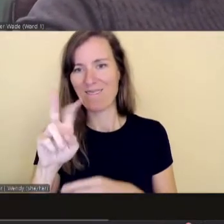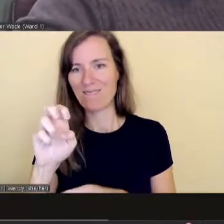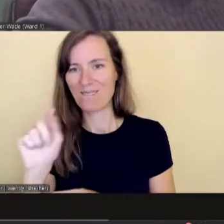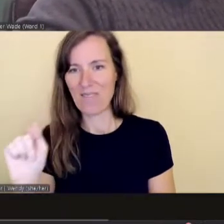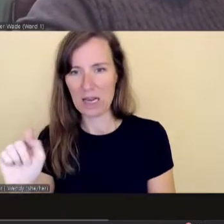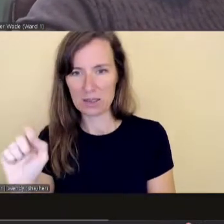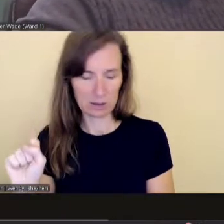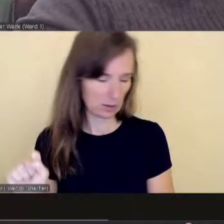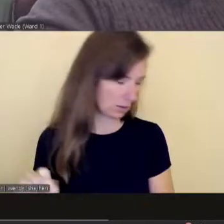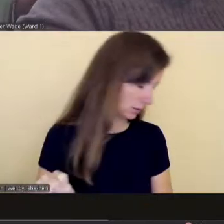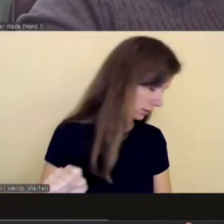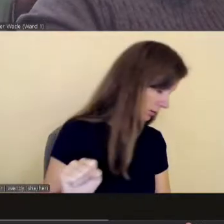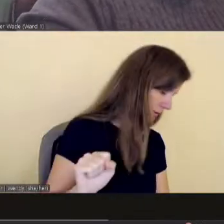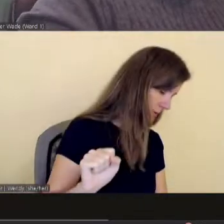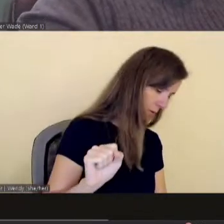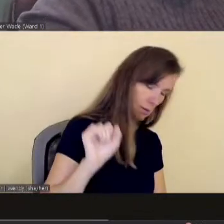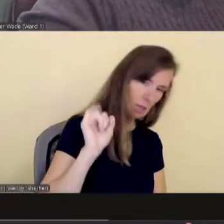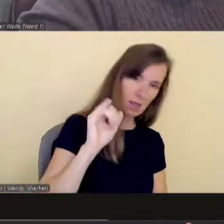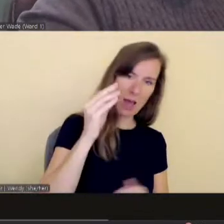town website.